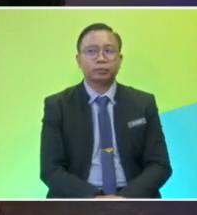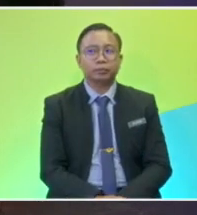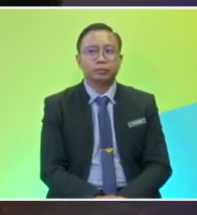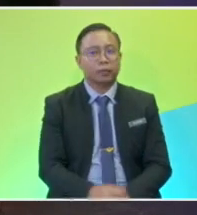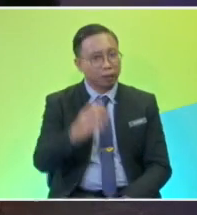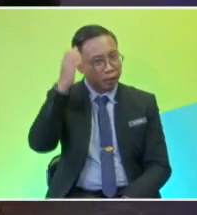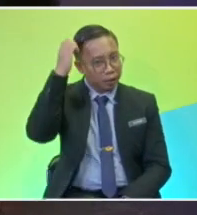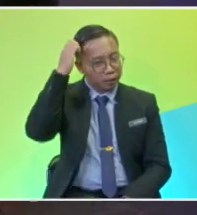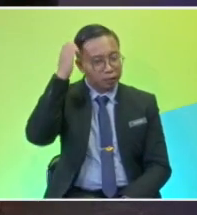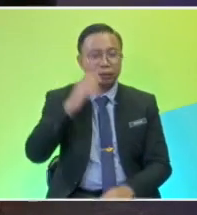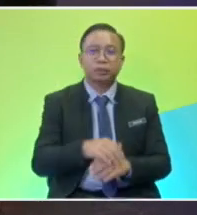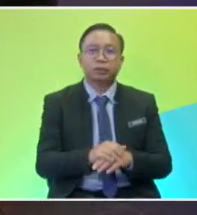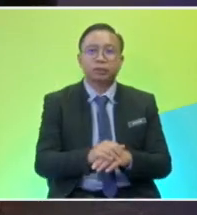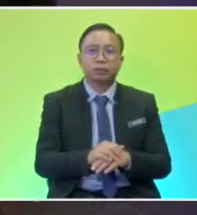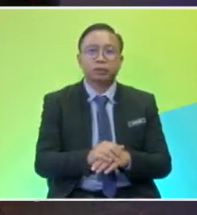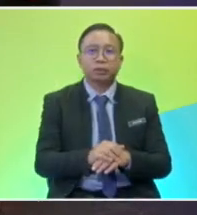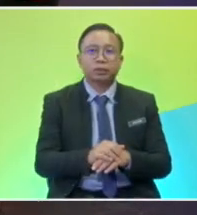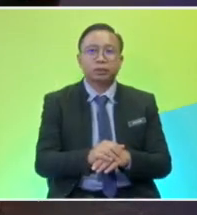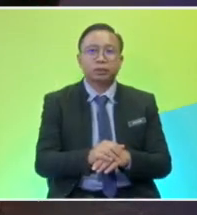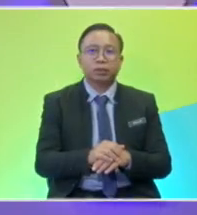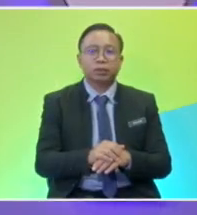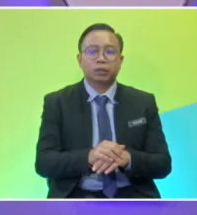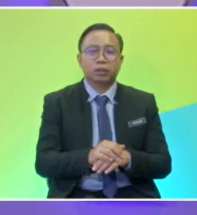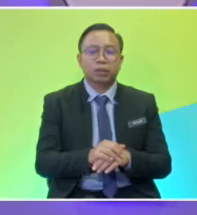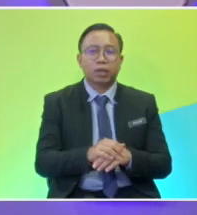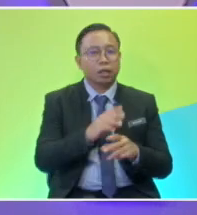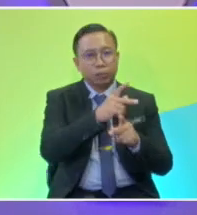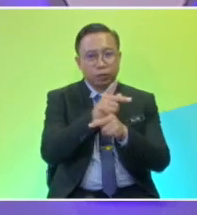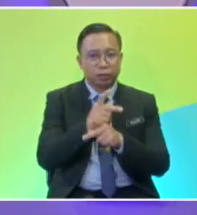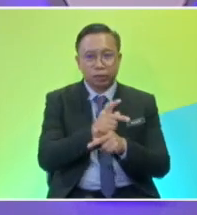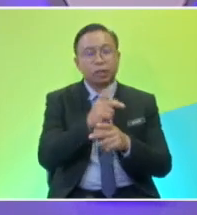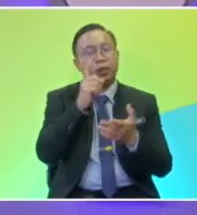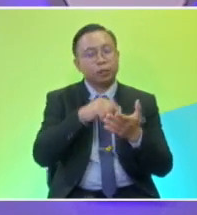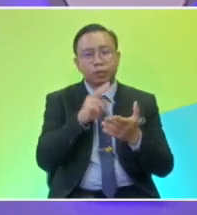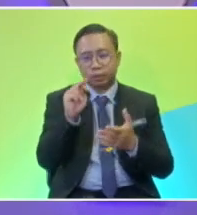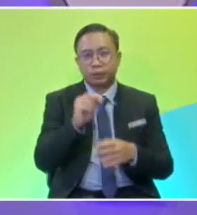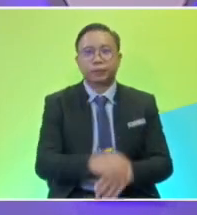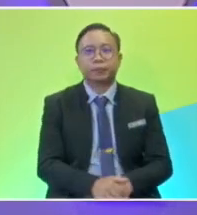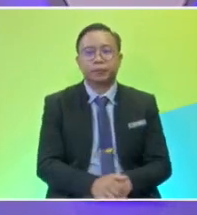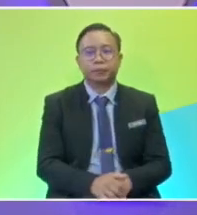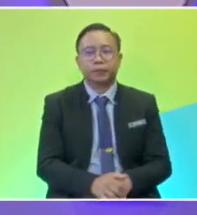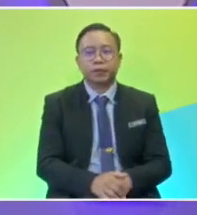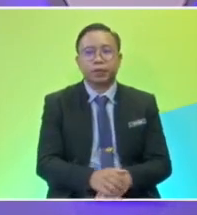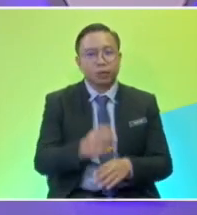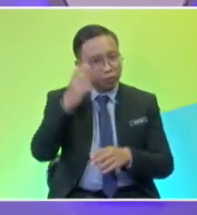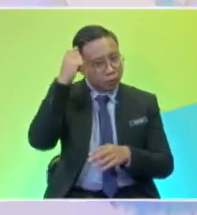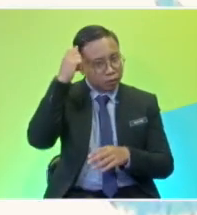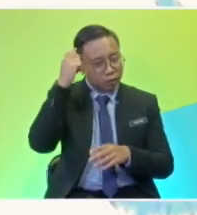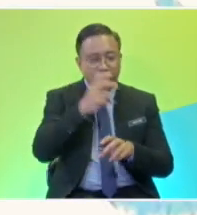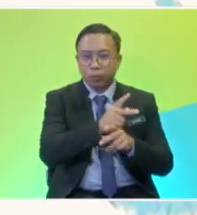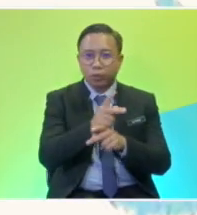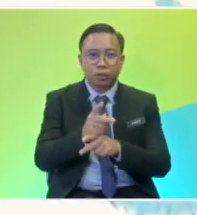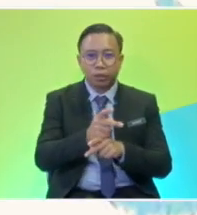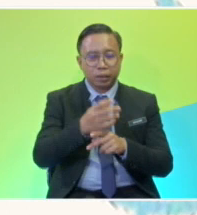Yeah, here on my head. Yeah. Right? Okay, the skull is here. Okay, it protects. Later we'll see what are the things. Okay, the skull protects our brain from